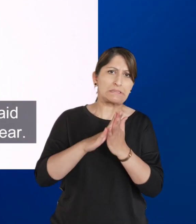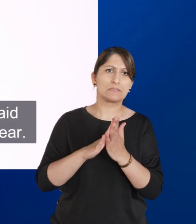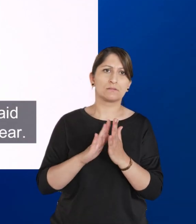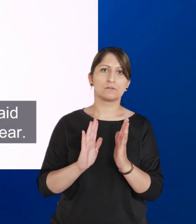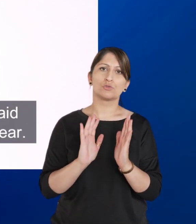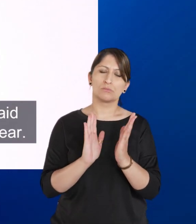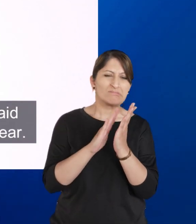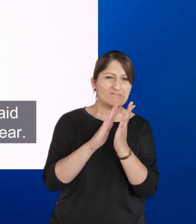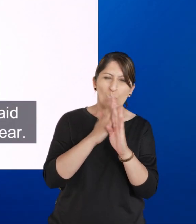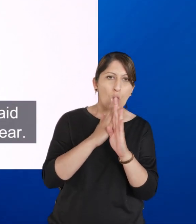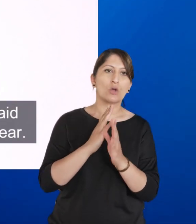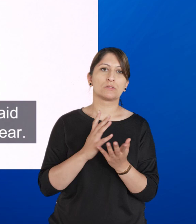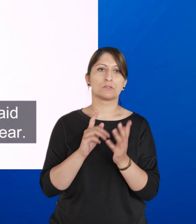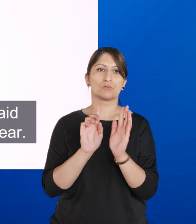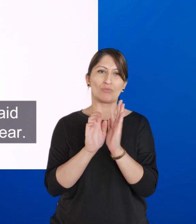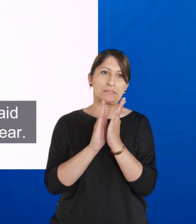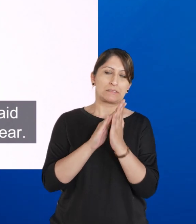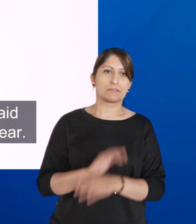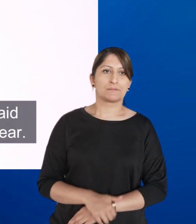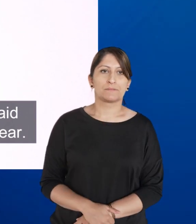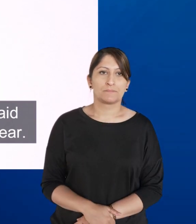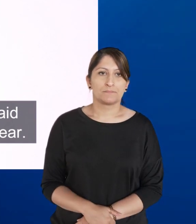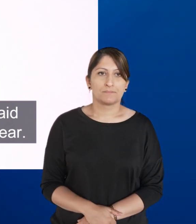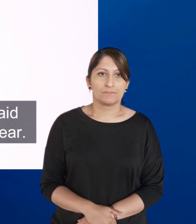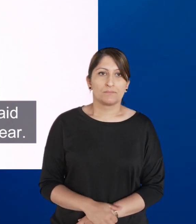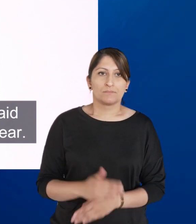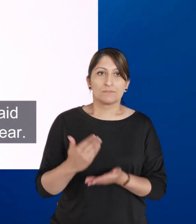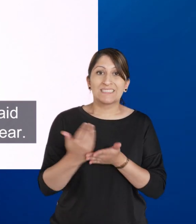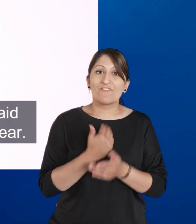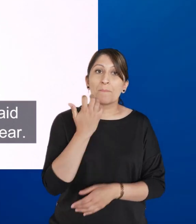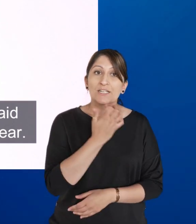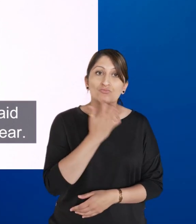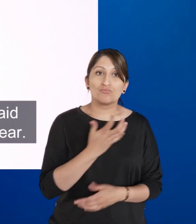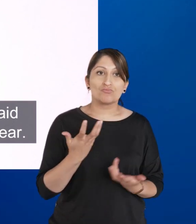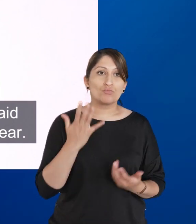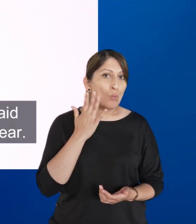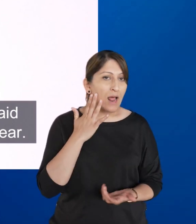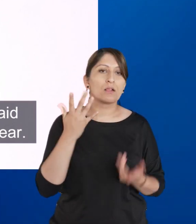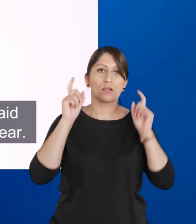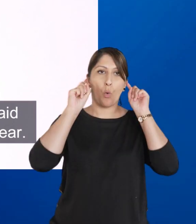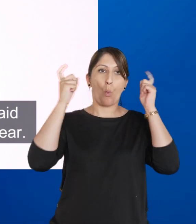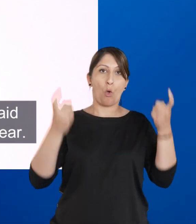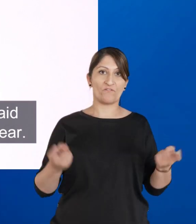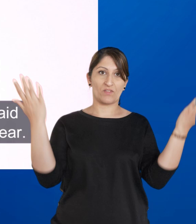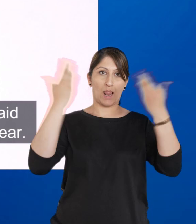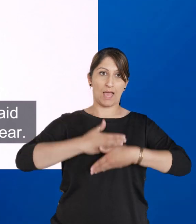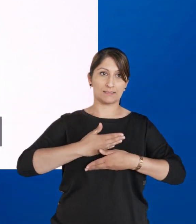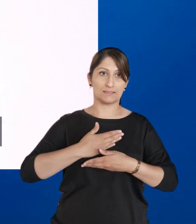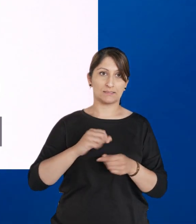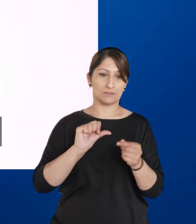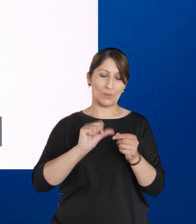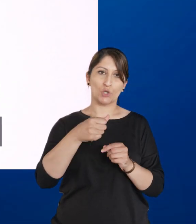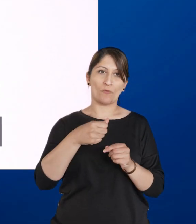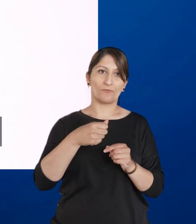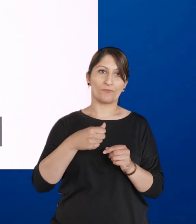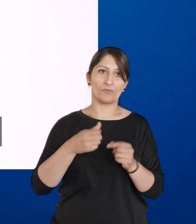To save the battery, make sure you turn the hearing aid off at night time or when the hearing aid is not in your ear. You